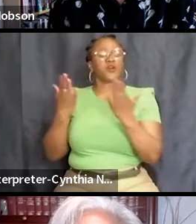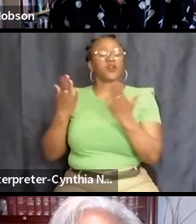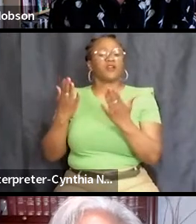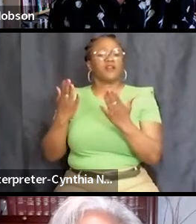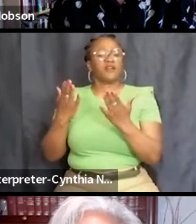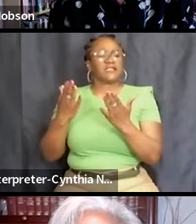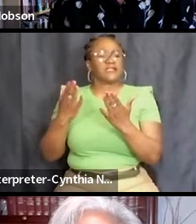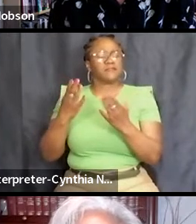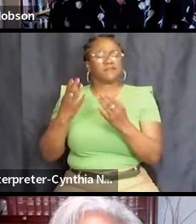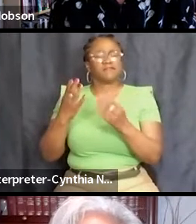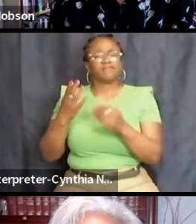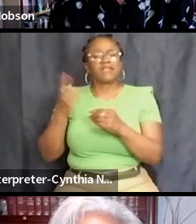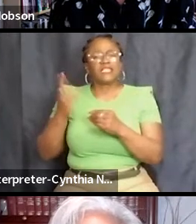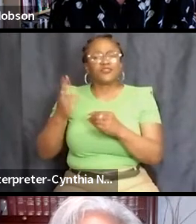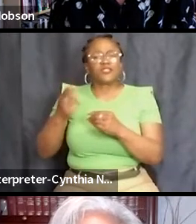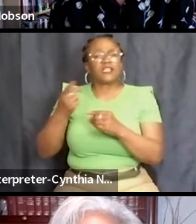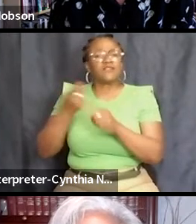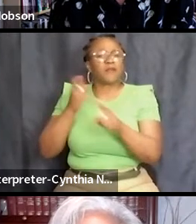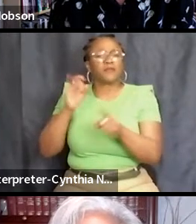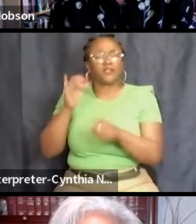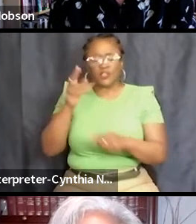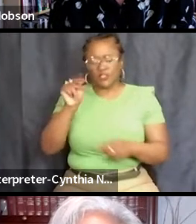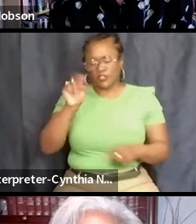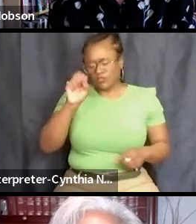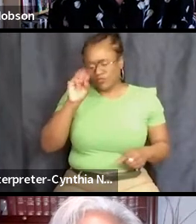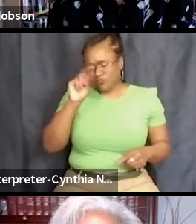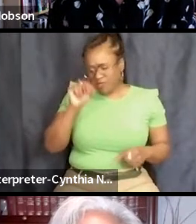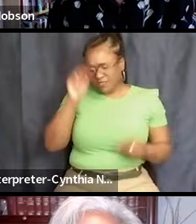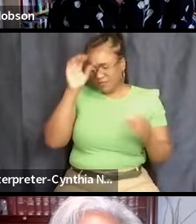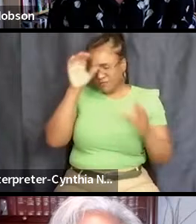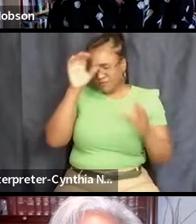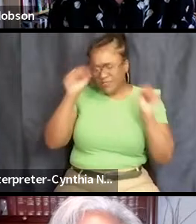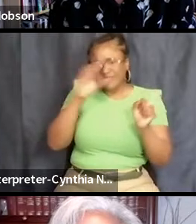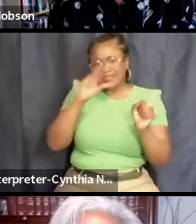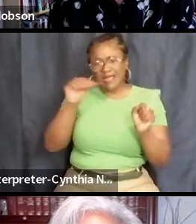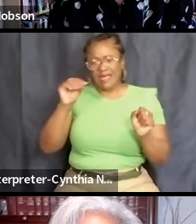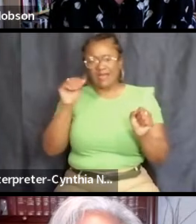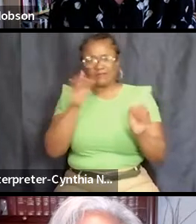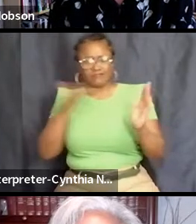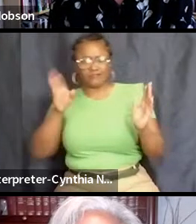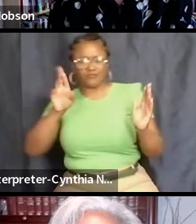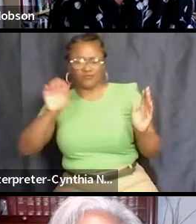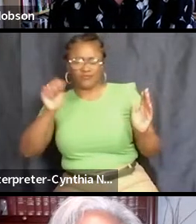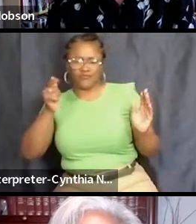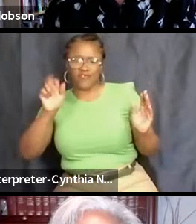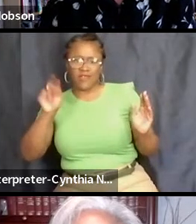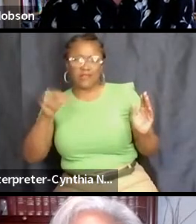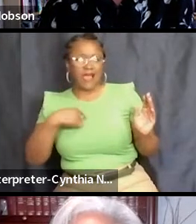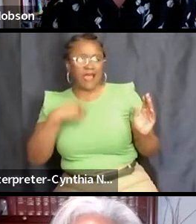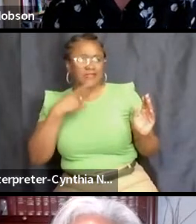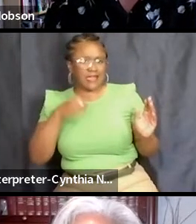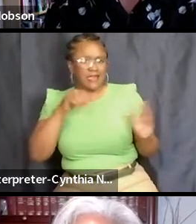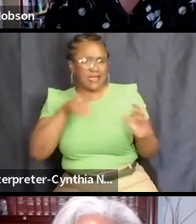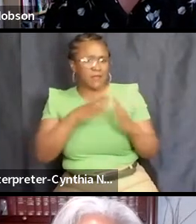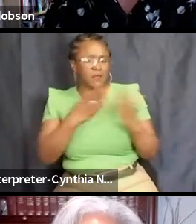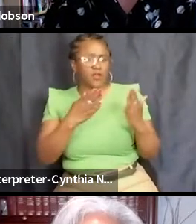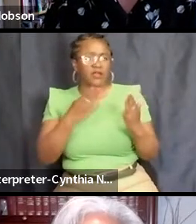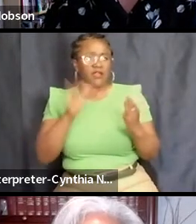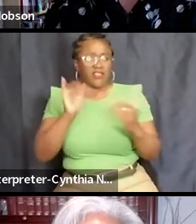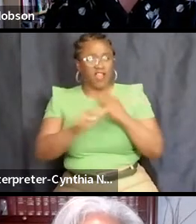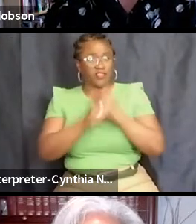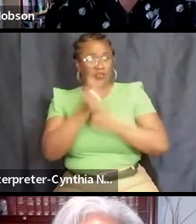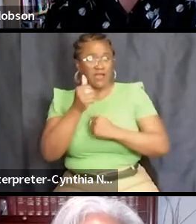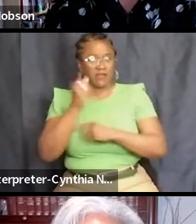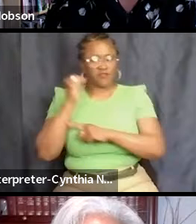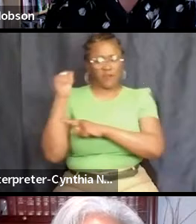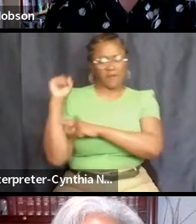policies from the Johnson administration through the Reagan administration. And one of the things I argued in that book is that the threat of rebellion or